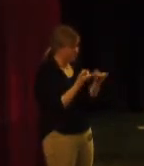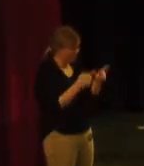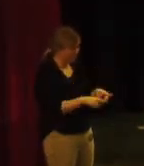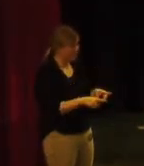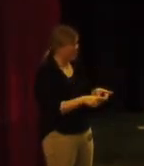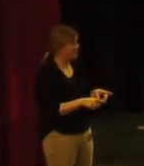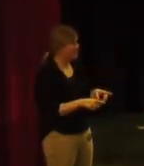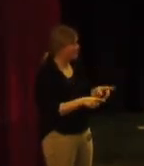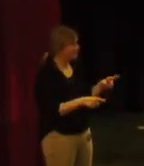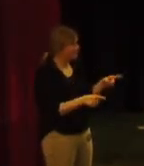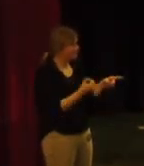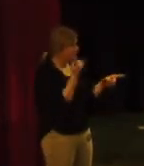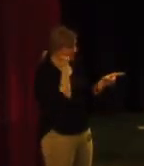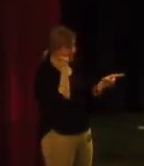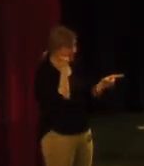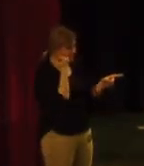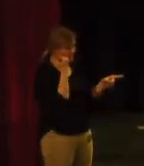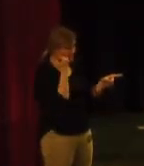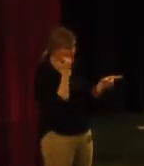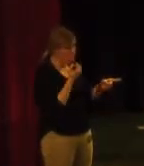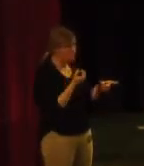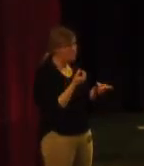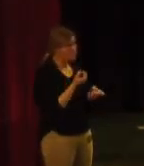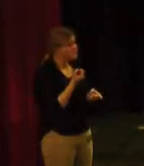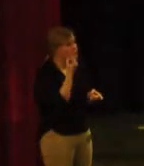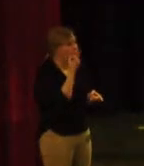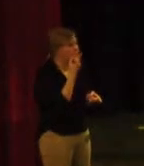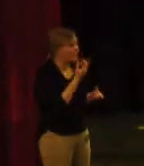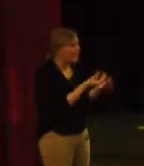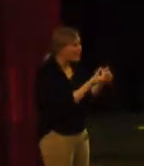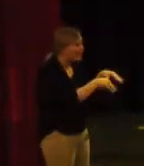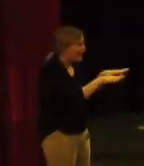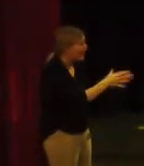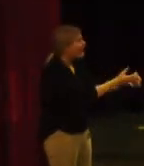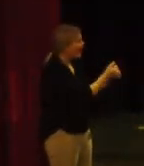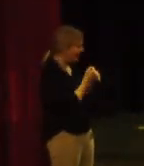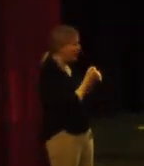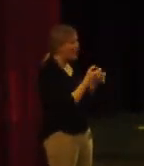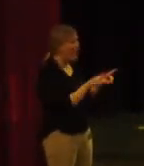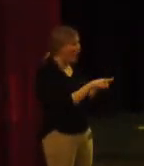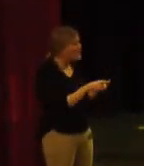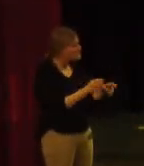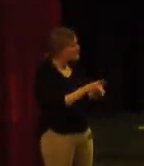if you see we acquired land and don't realize we acquired people too, and then what do we do with them? Well, one of